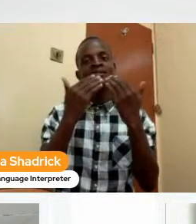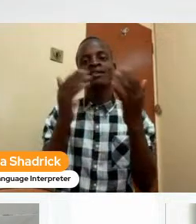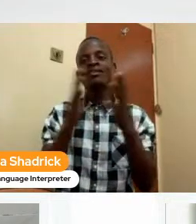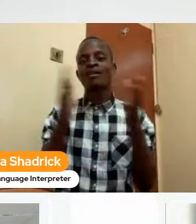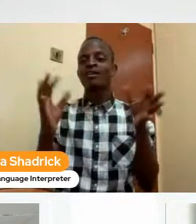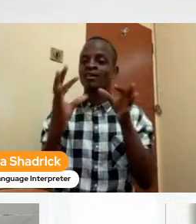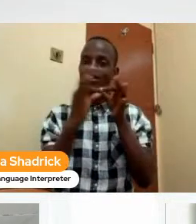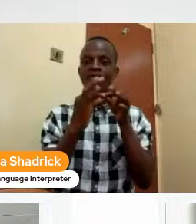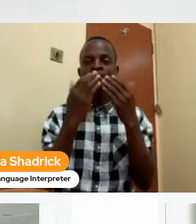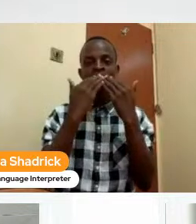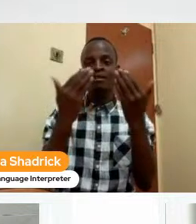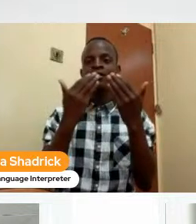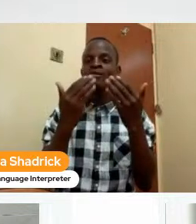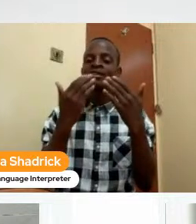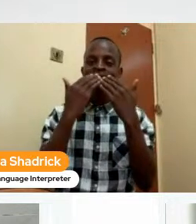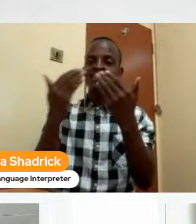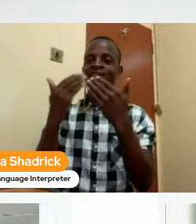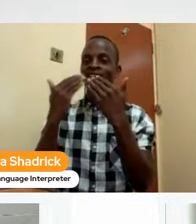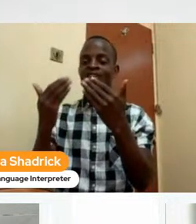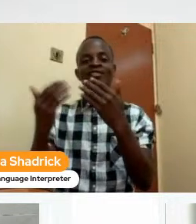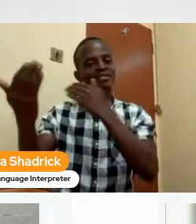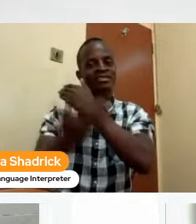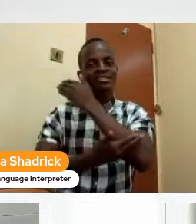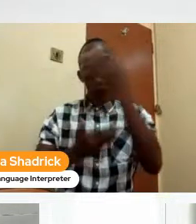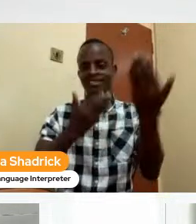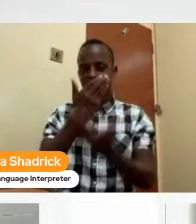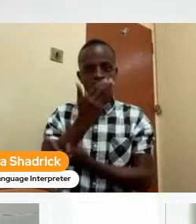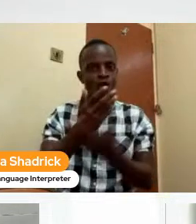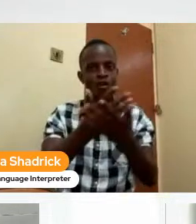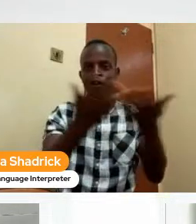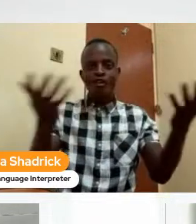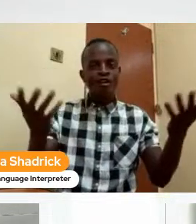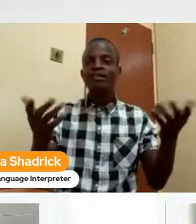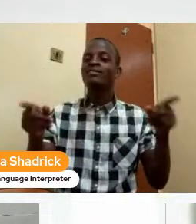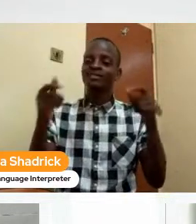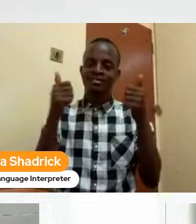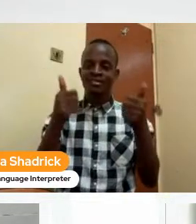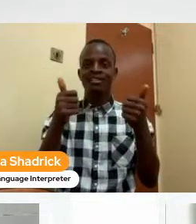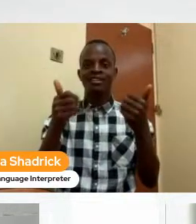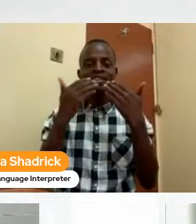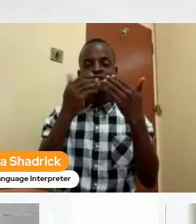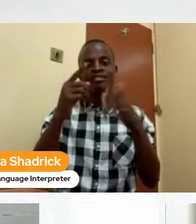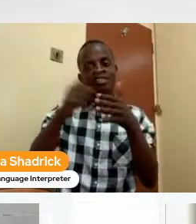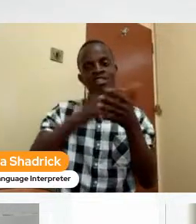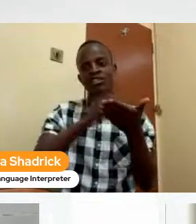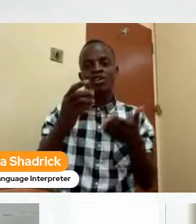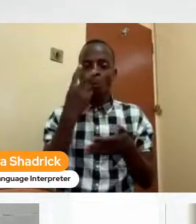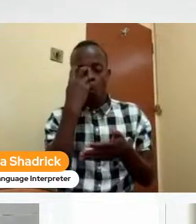today's show. Thank you so much to my guests. It was great having you on the show. See you next week.